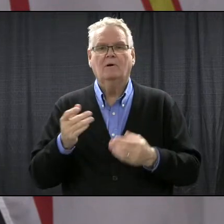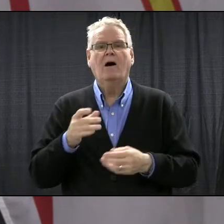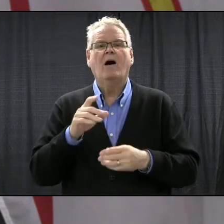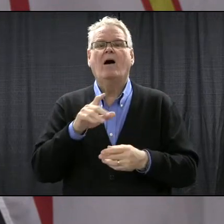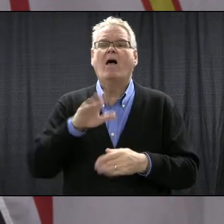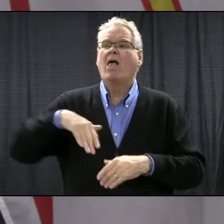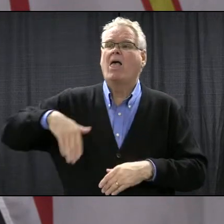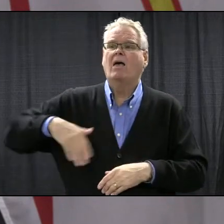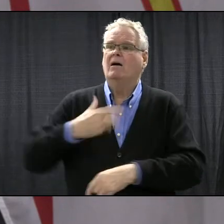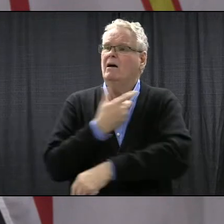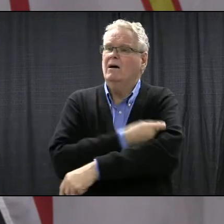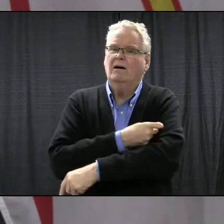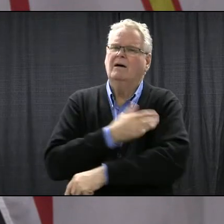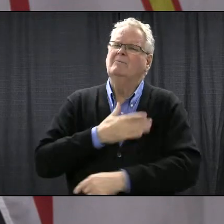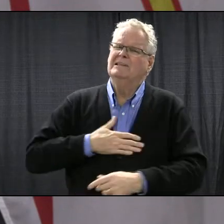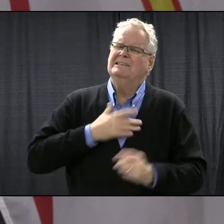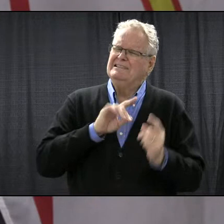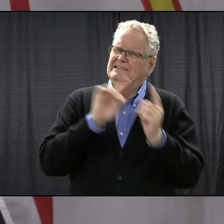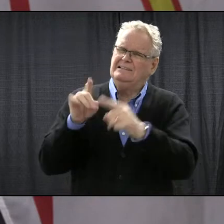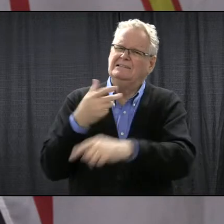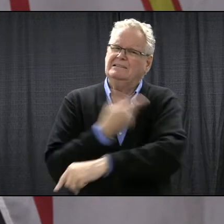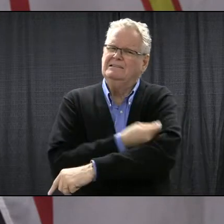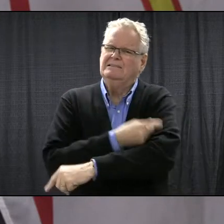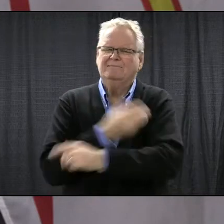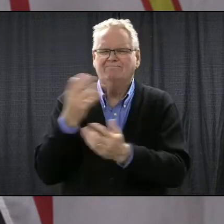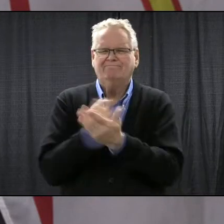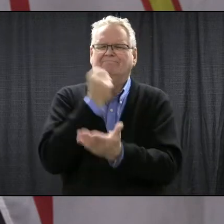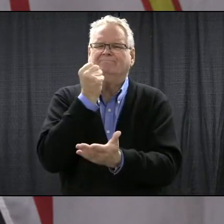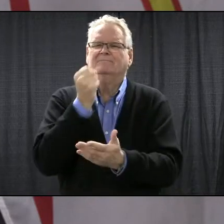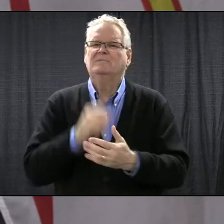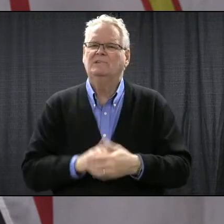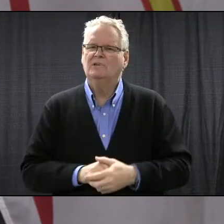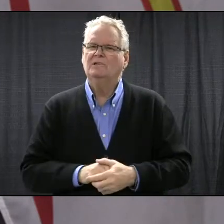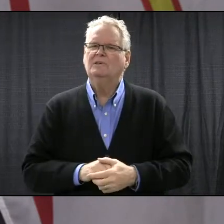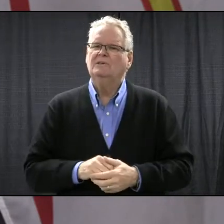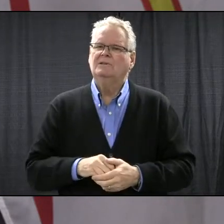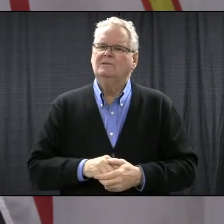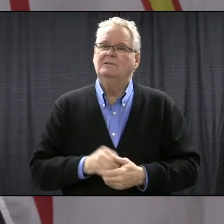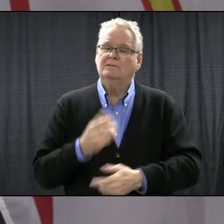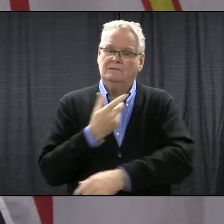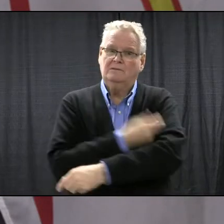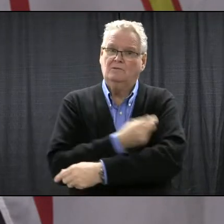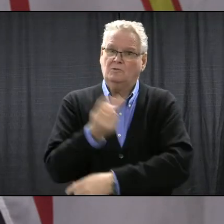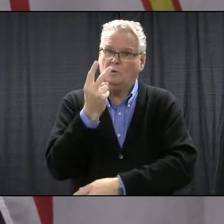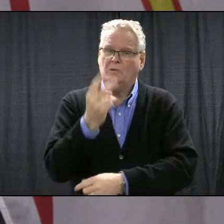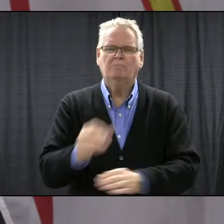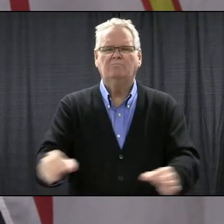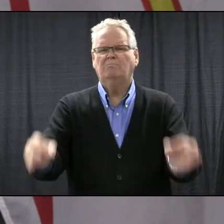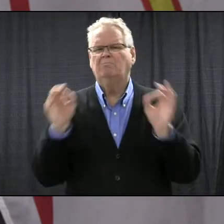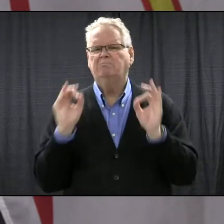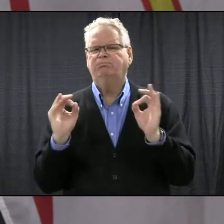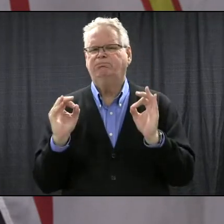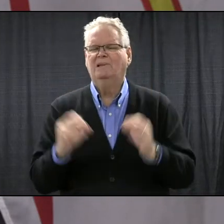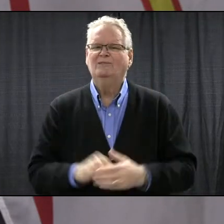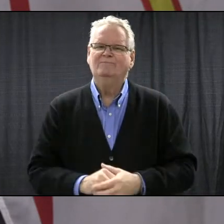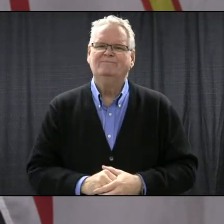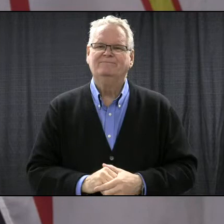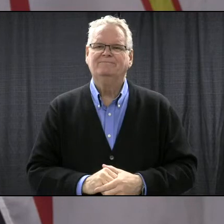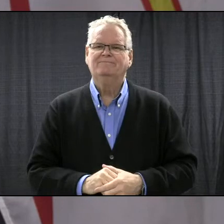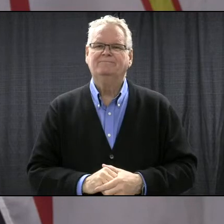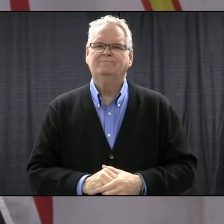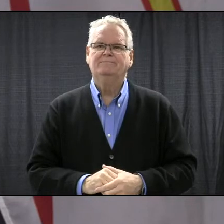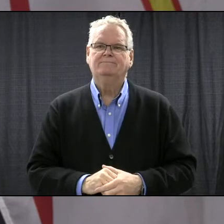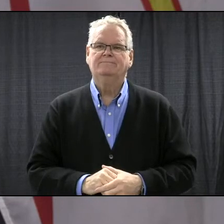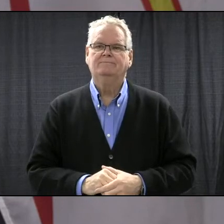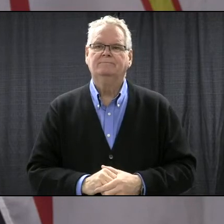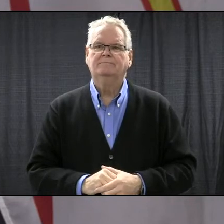2 doses of the vaccine is really effective at reducing severe disease and at